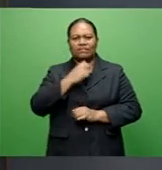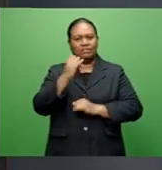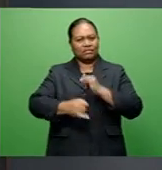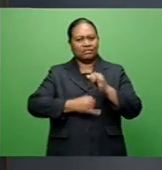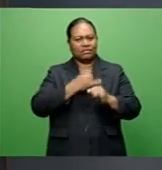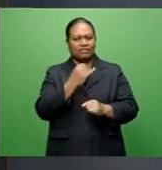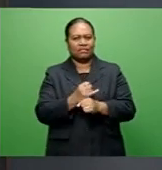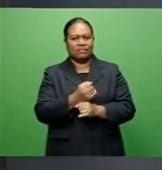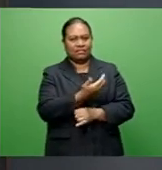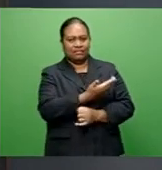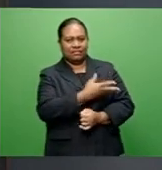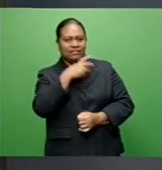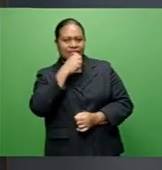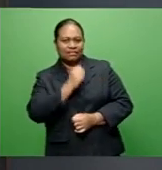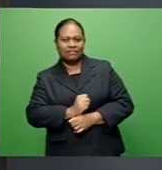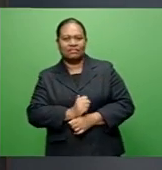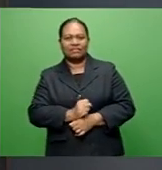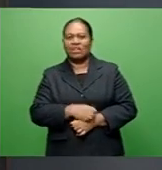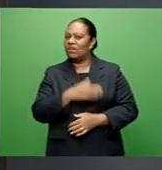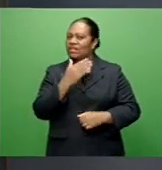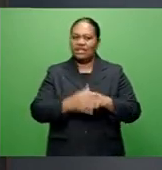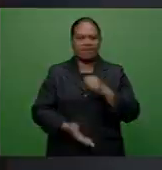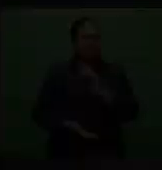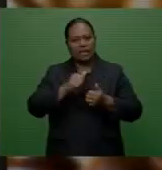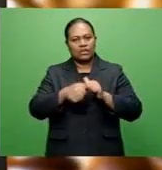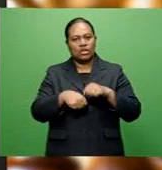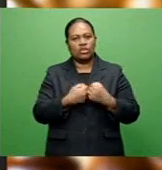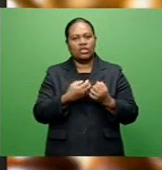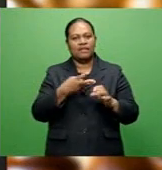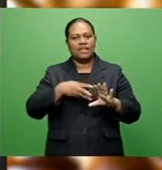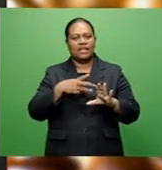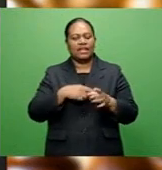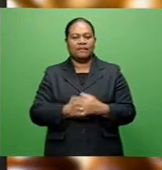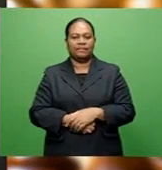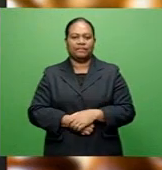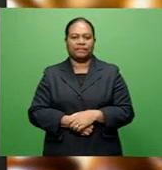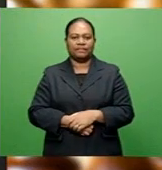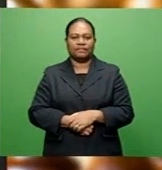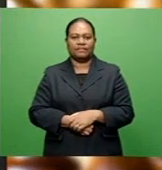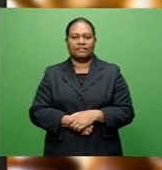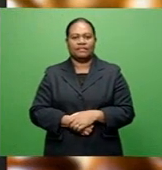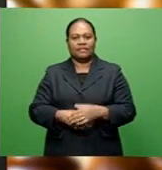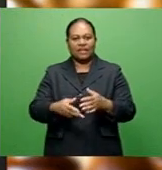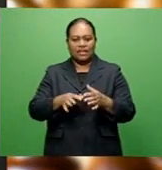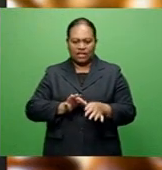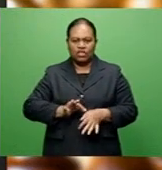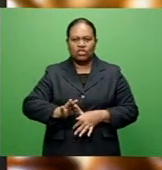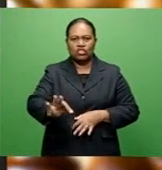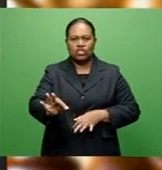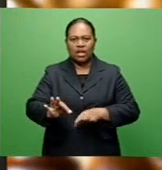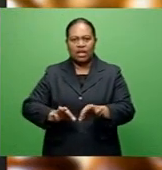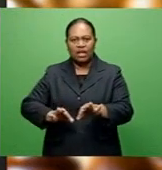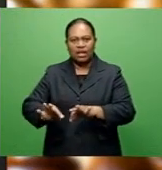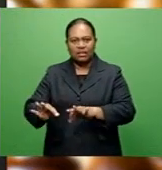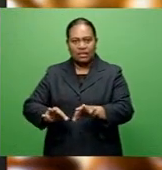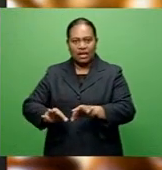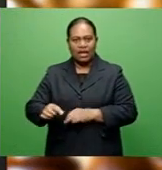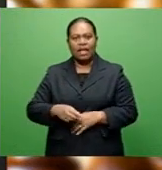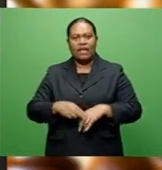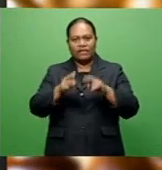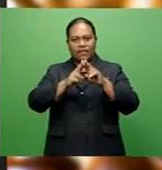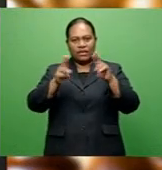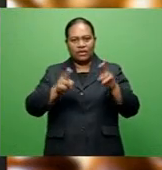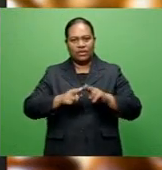international Israel Folau will not return to the NRL. The Fiji Chess Federation is organizing Rapid